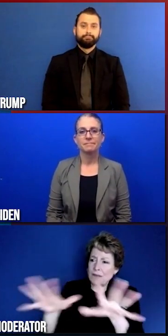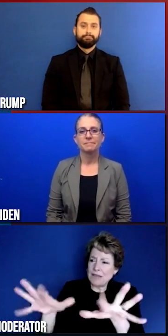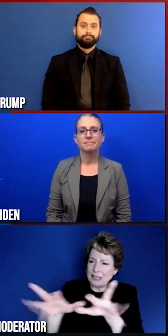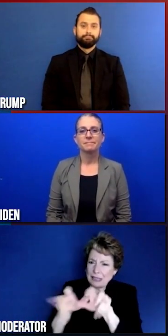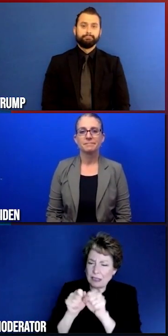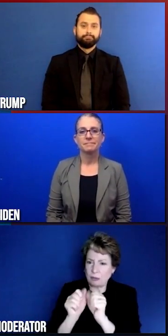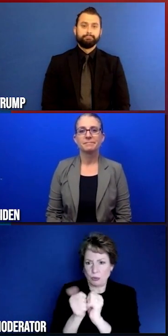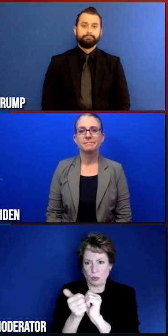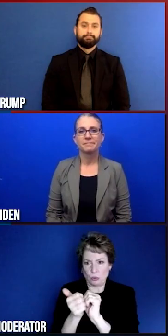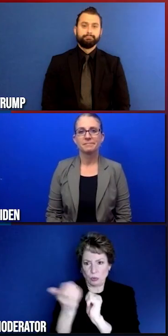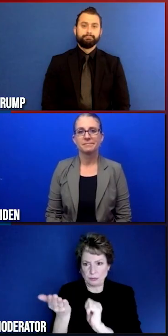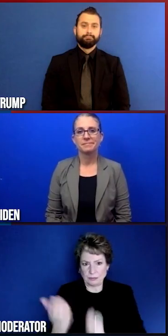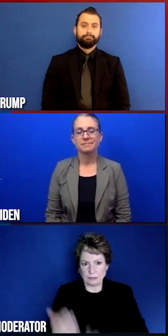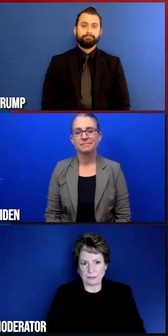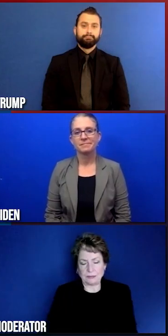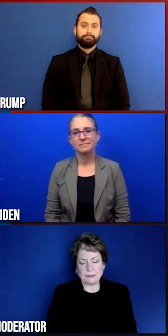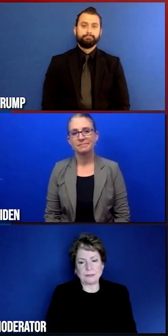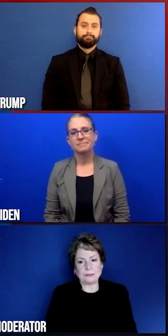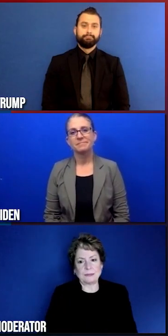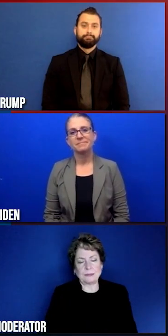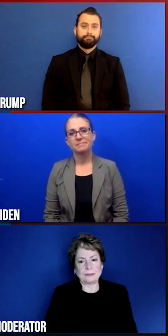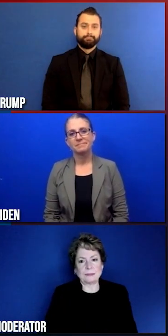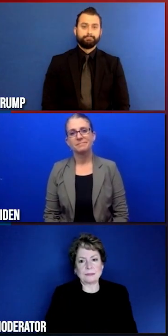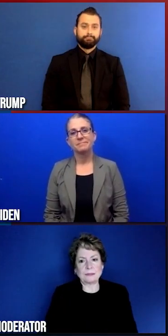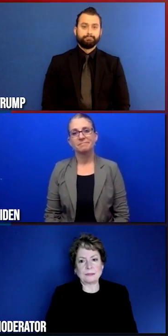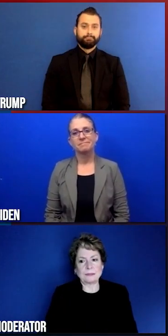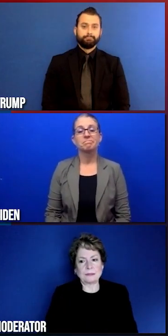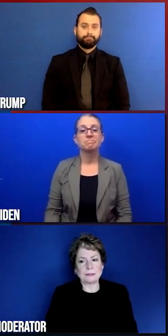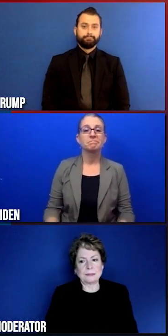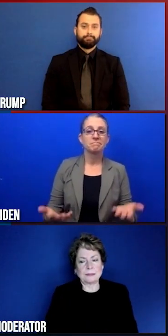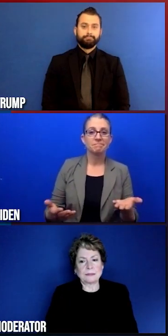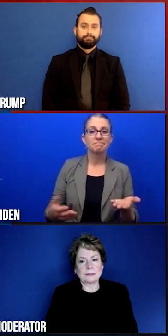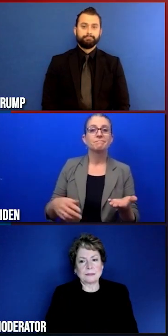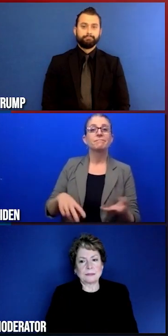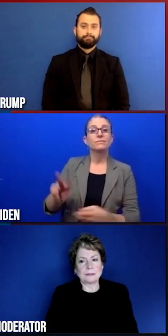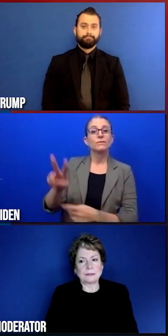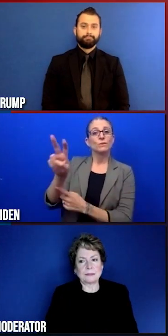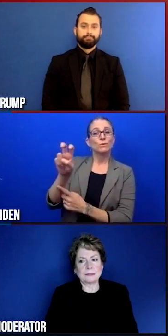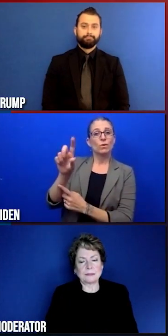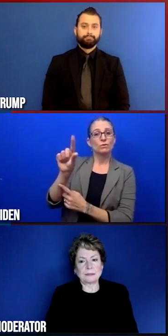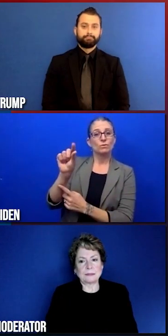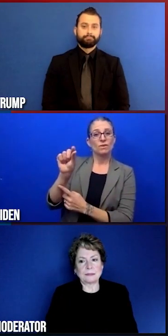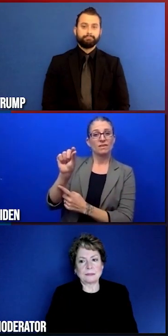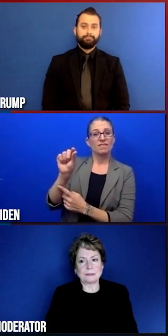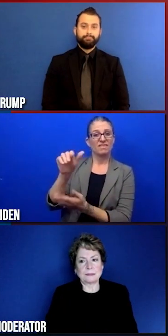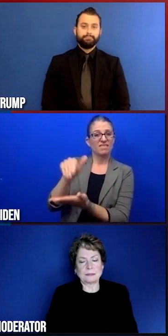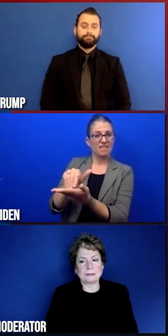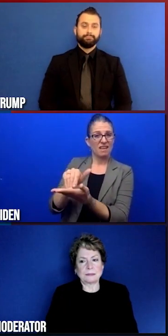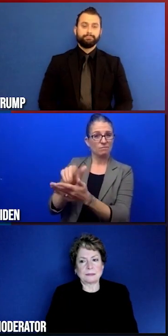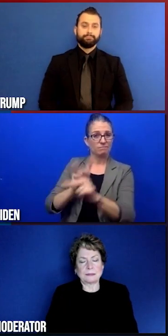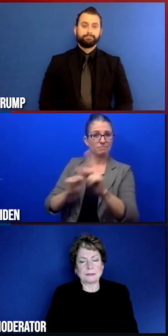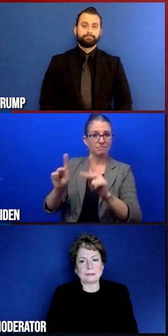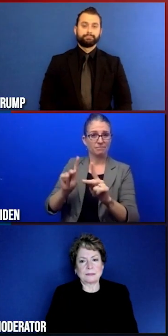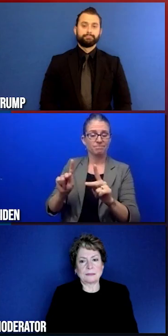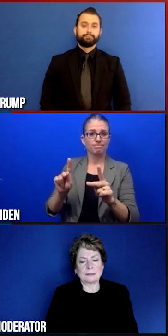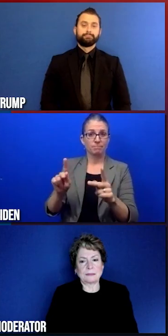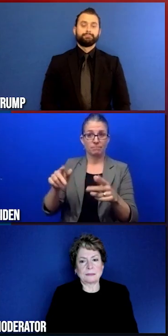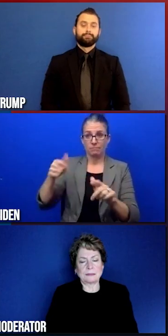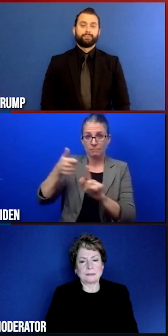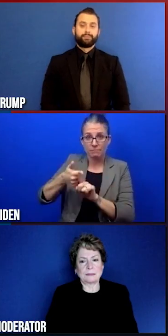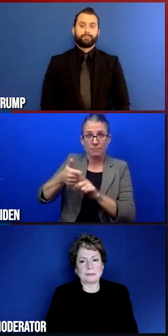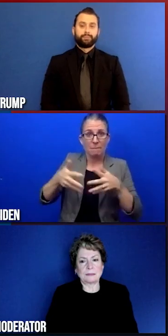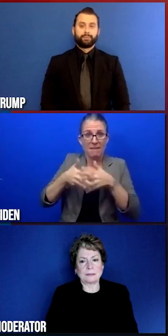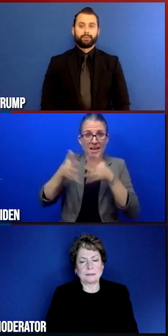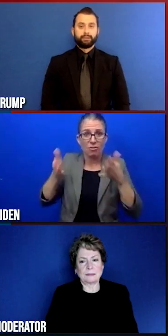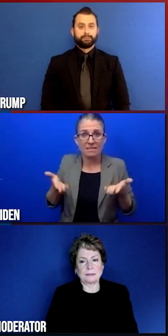220,000 Americans dead. If you hear nothing else I say tonight, hear this. Anyone who's responsible